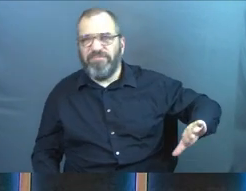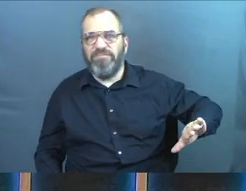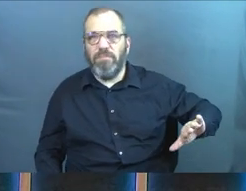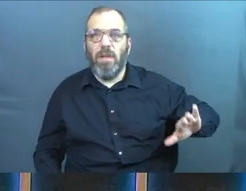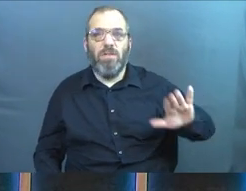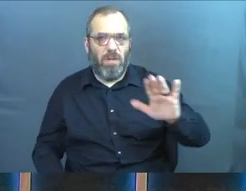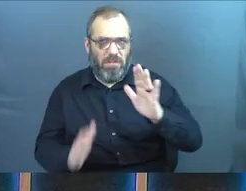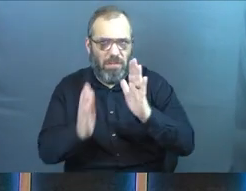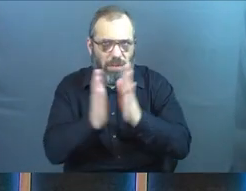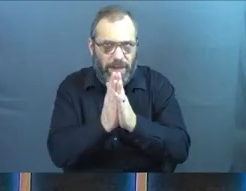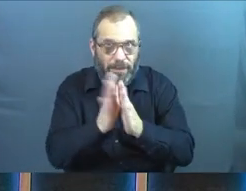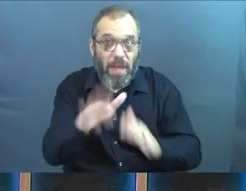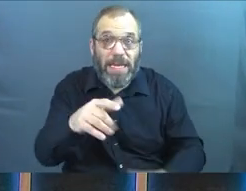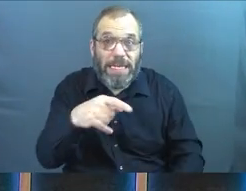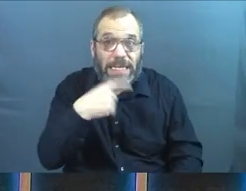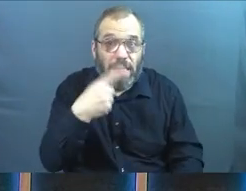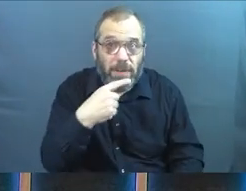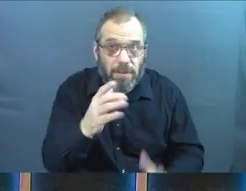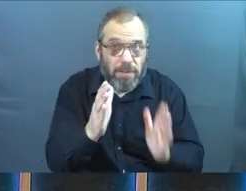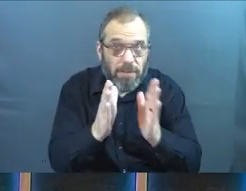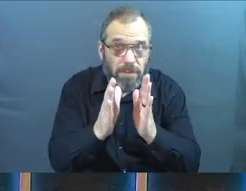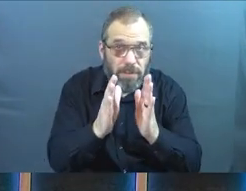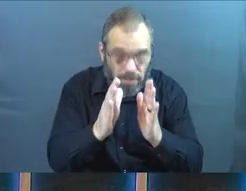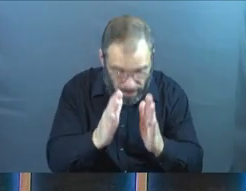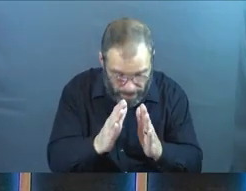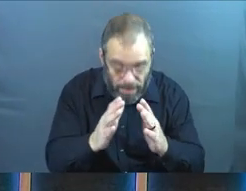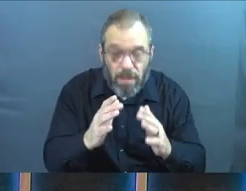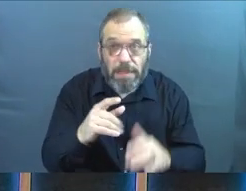So if you bow your heads and close your eyes,